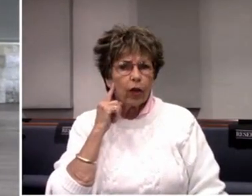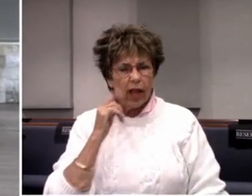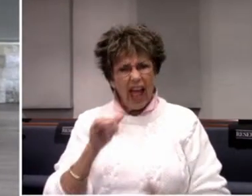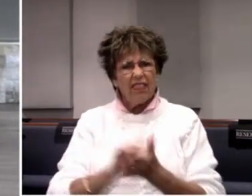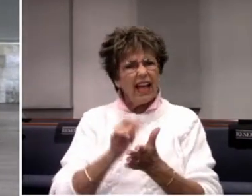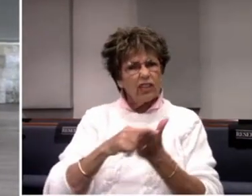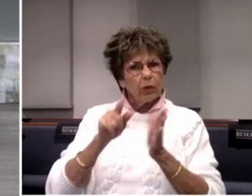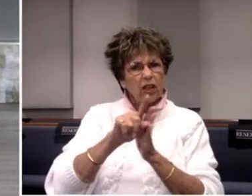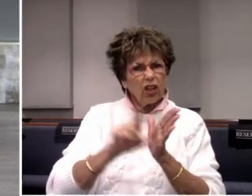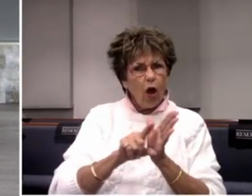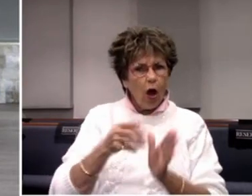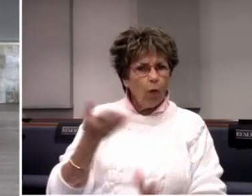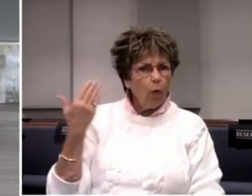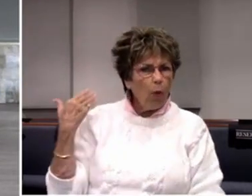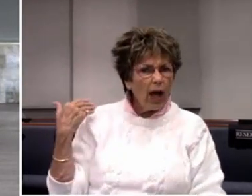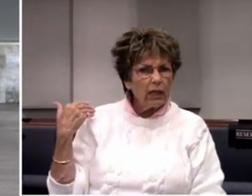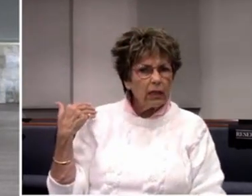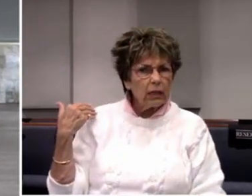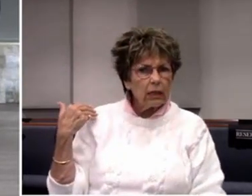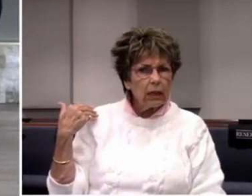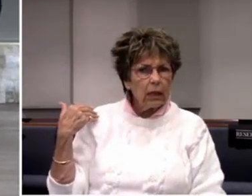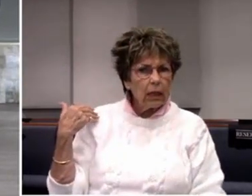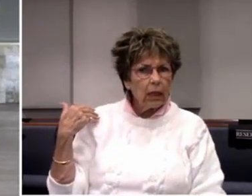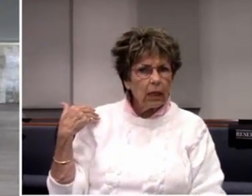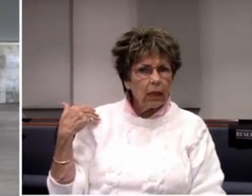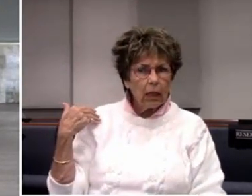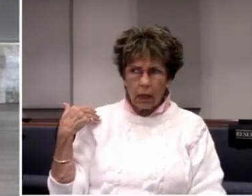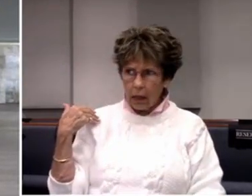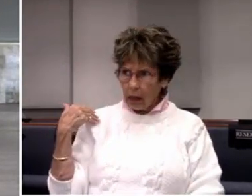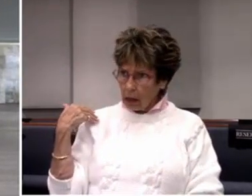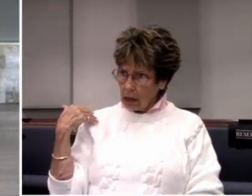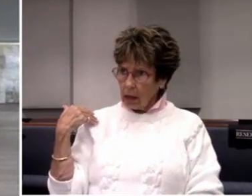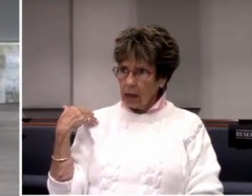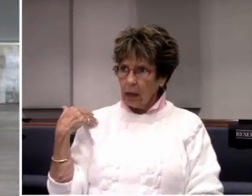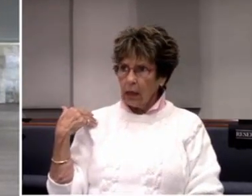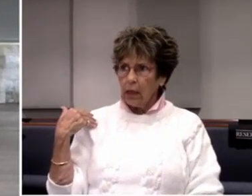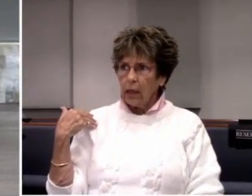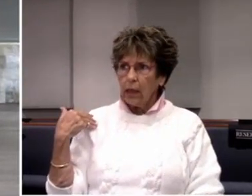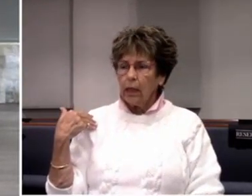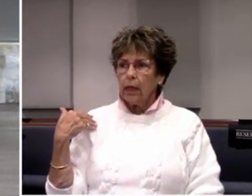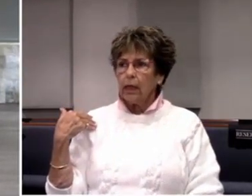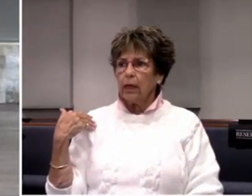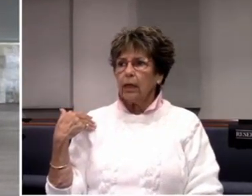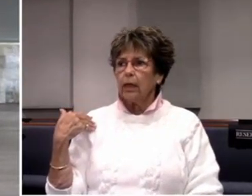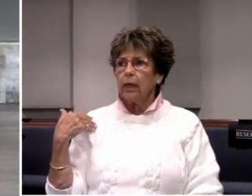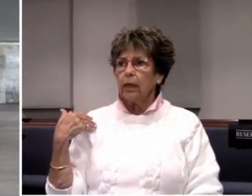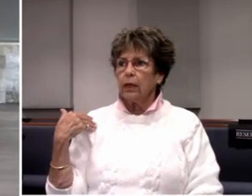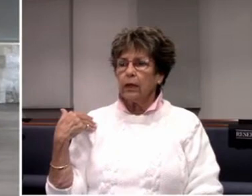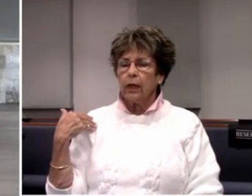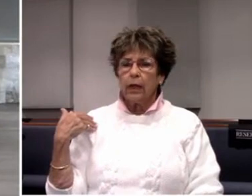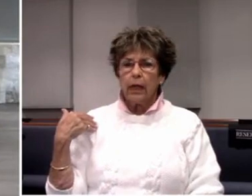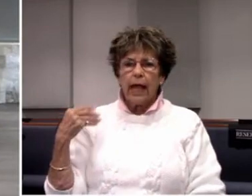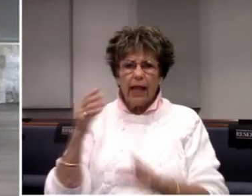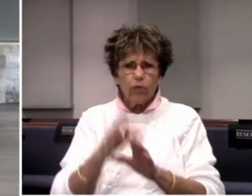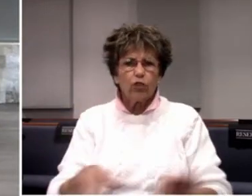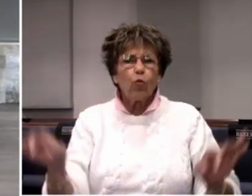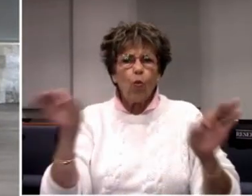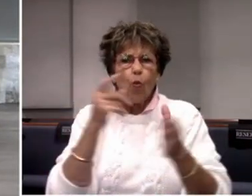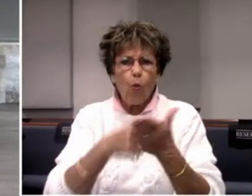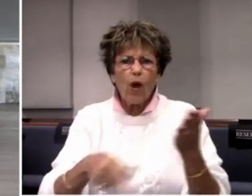was. The law was meeting the offense with punishment. It was a